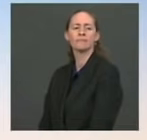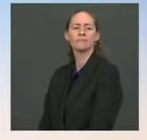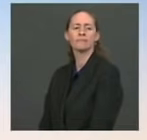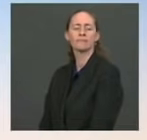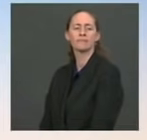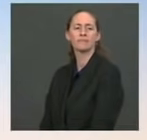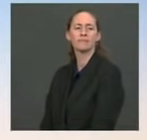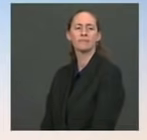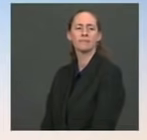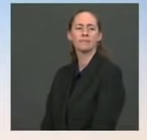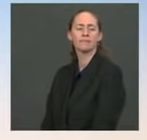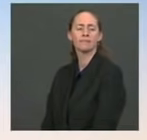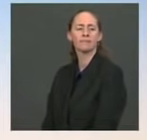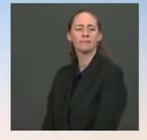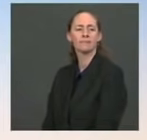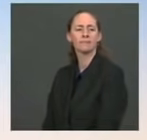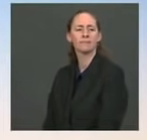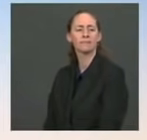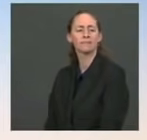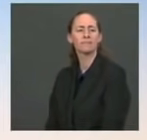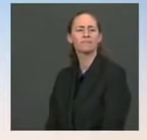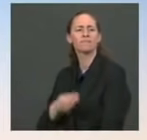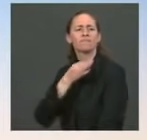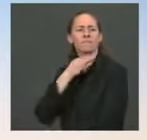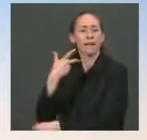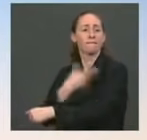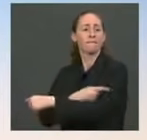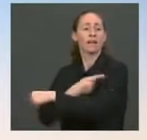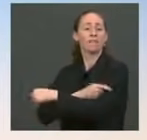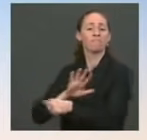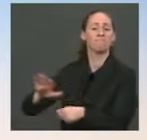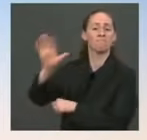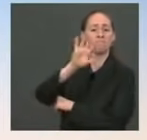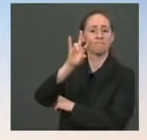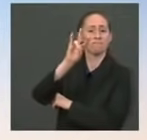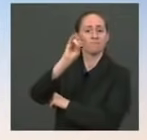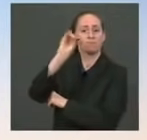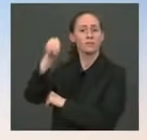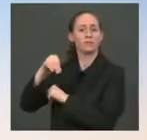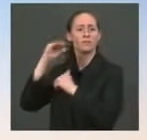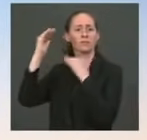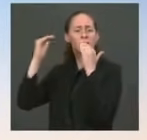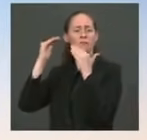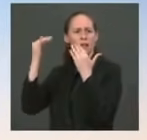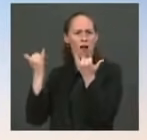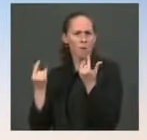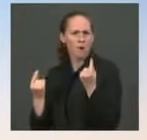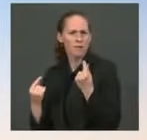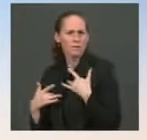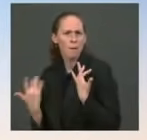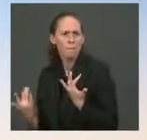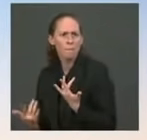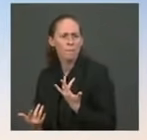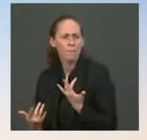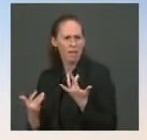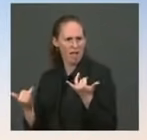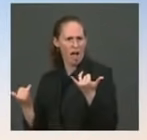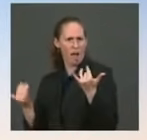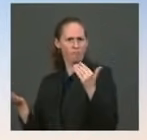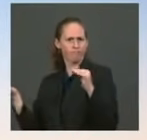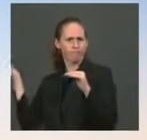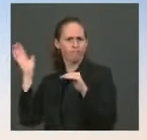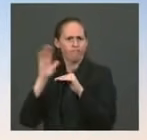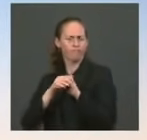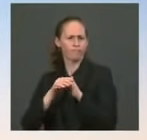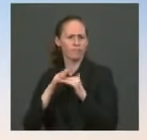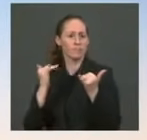our vaccination goal was 70% for adults. What is it now? It's much higher than that. I'm happy to get the